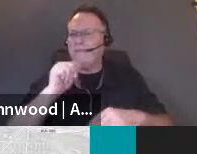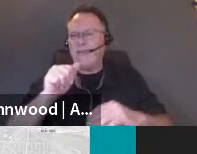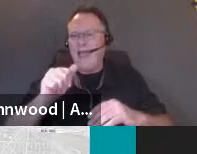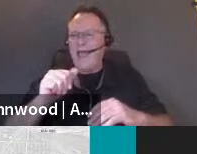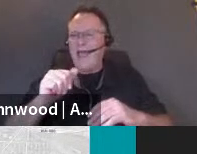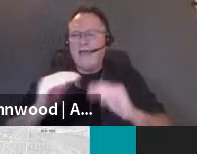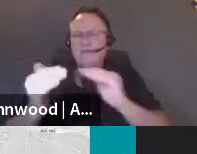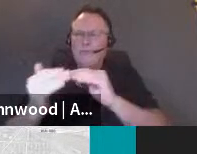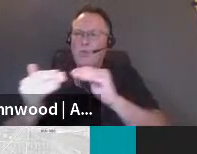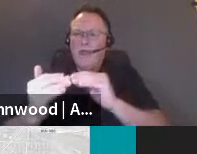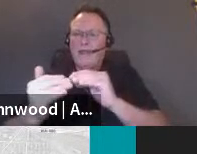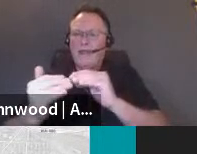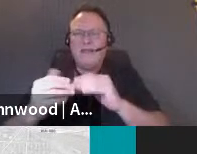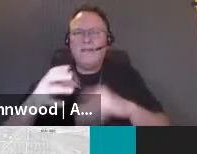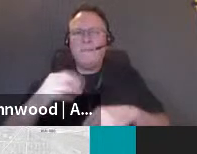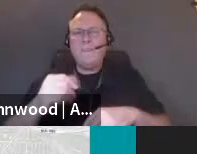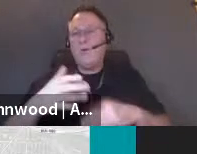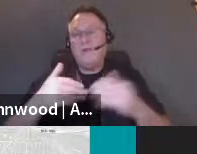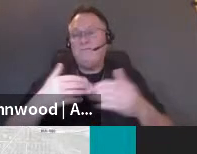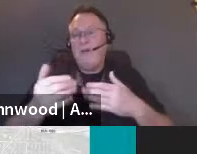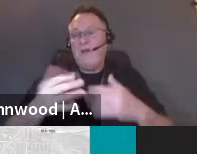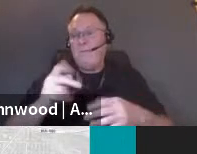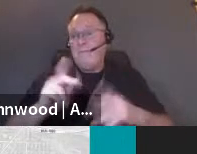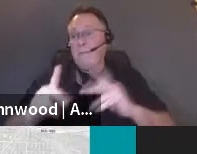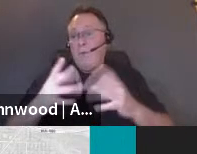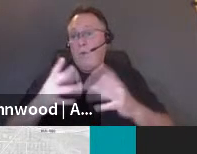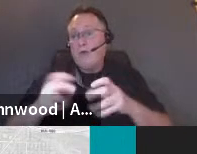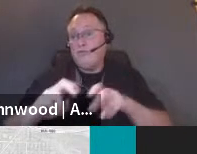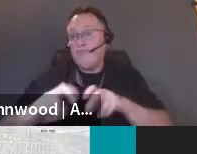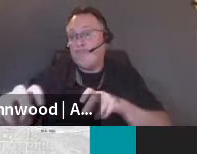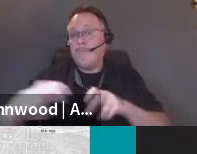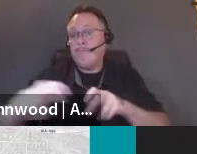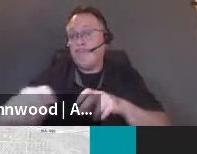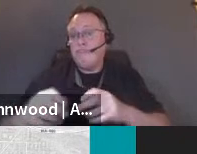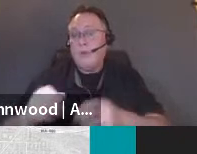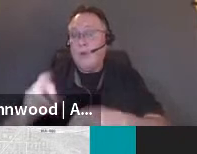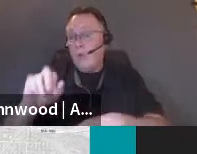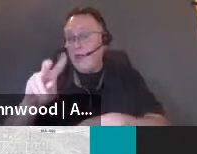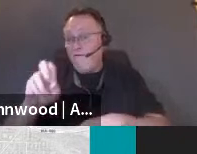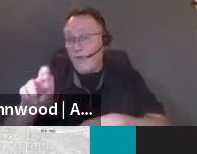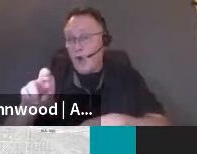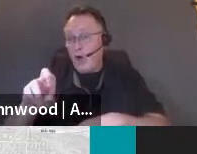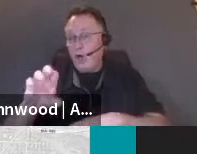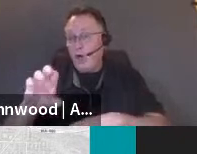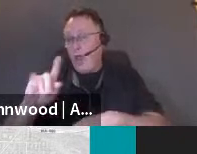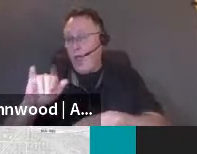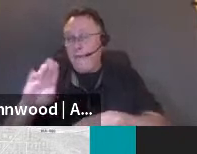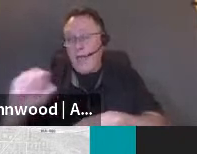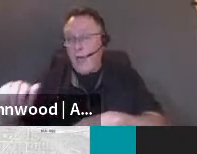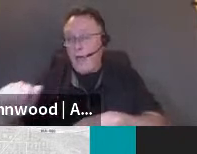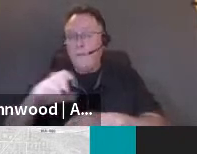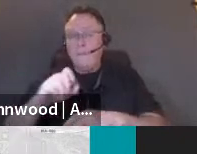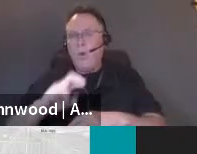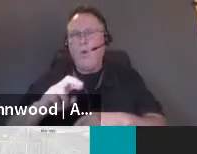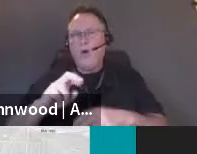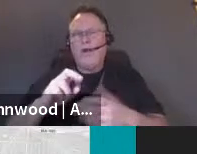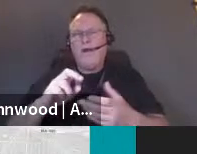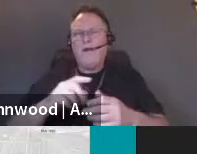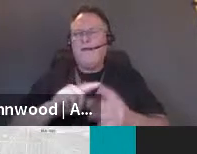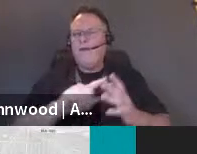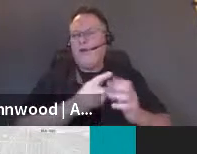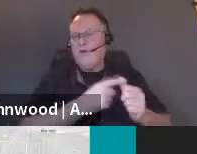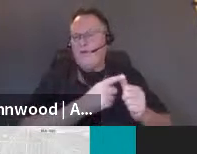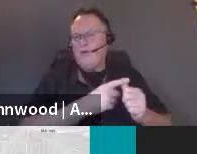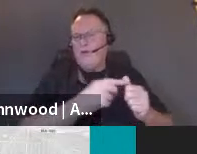indigenous peoples that once thrived along the Columbia River, or the displacement of the albino community due to the original construction of the